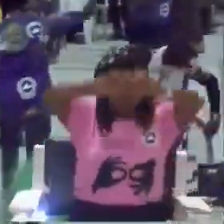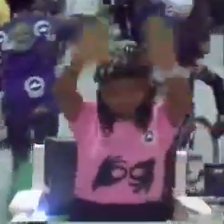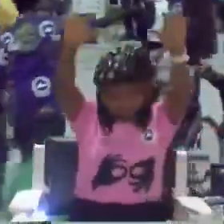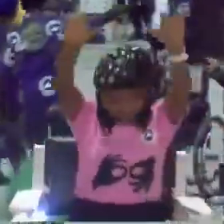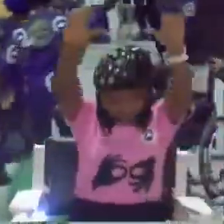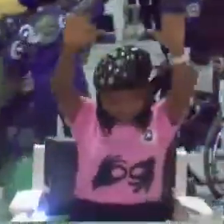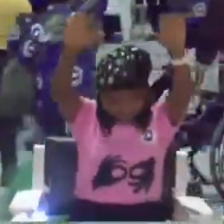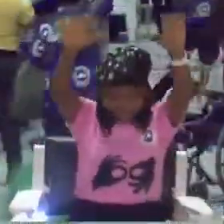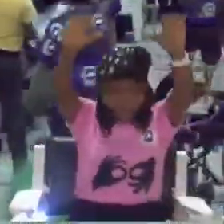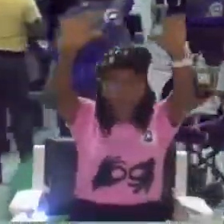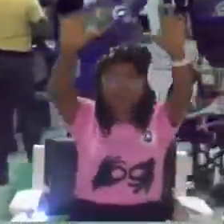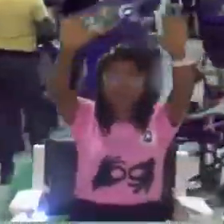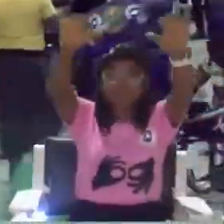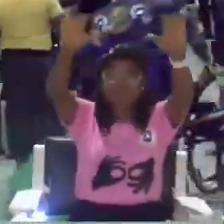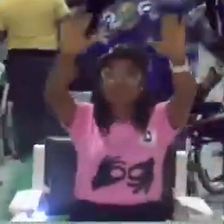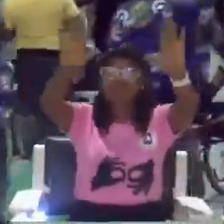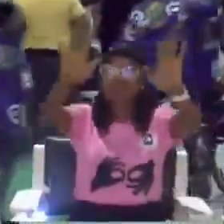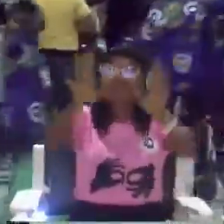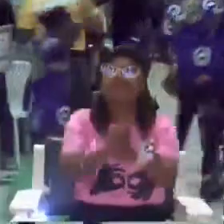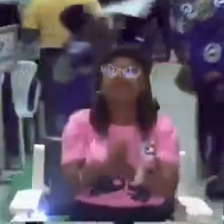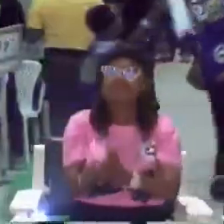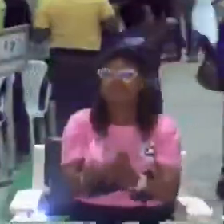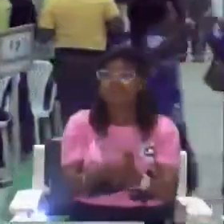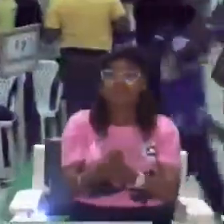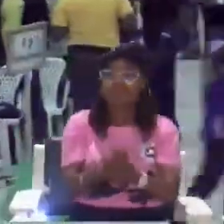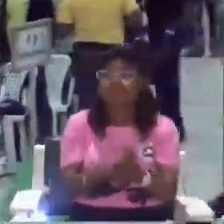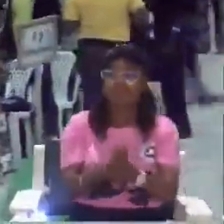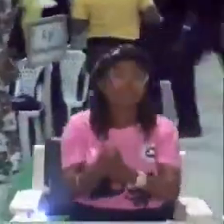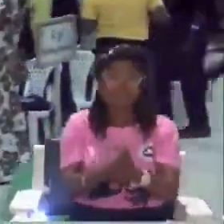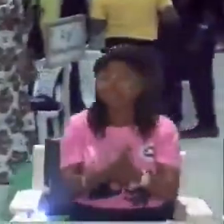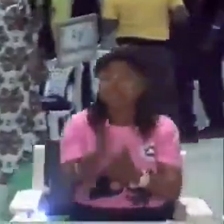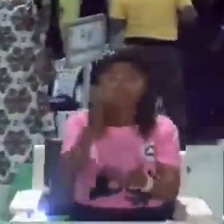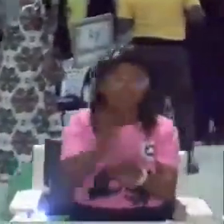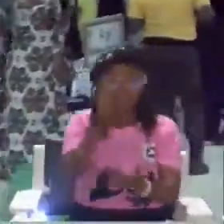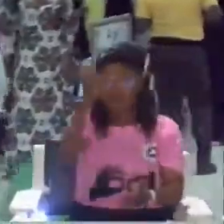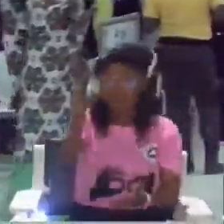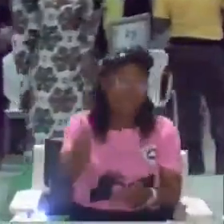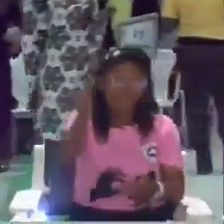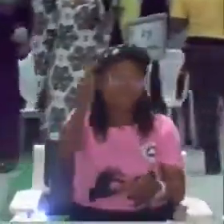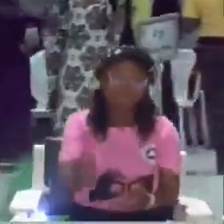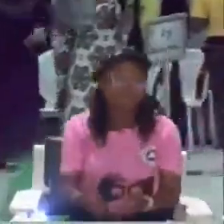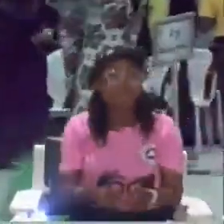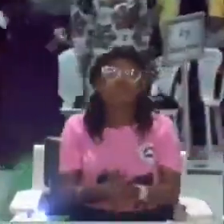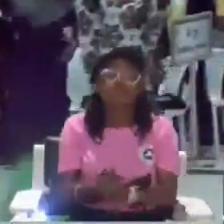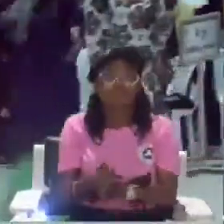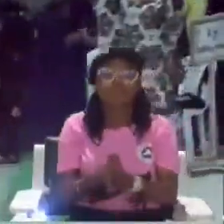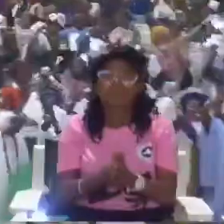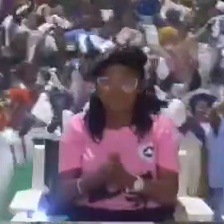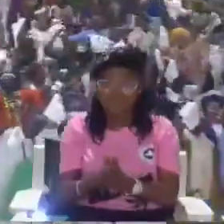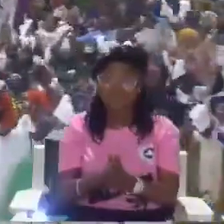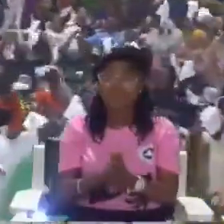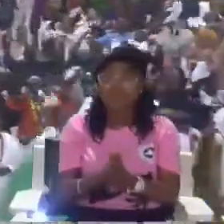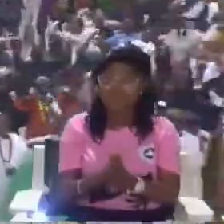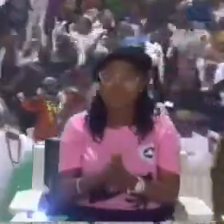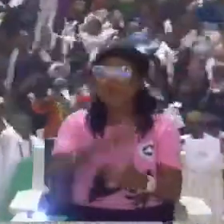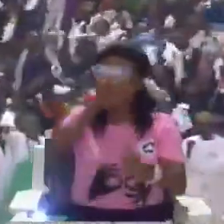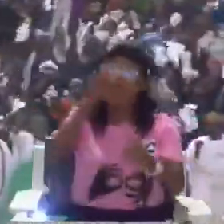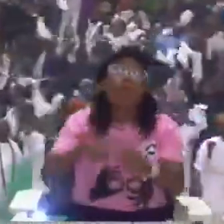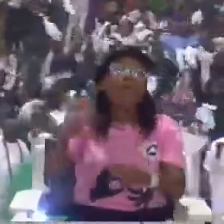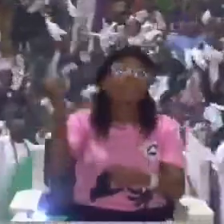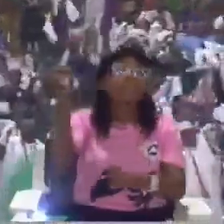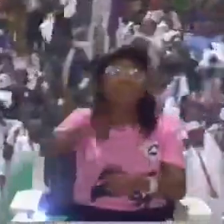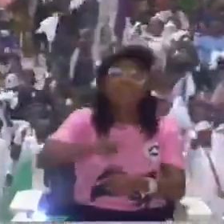Igba ki gba ti won ba ju aso iluju yi soke ki awon ota won o bere si ni ma tuba. When they